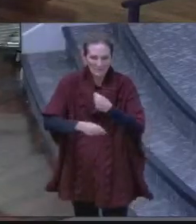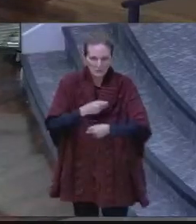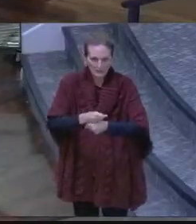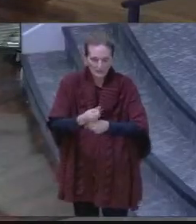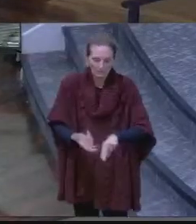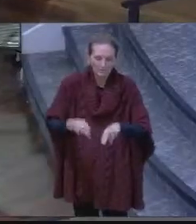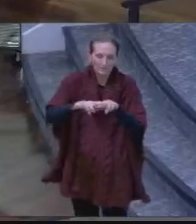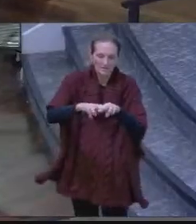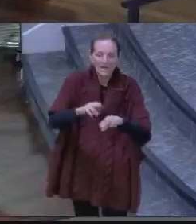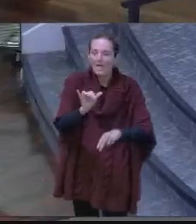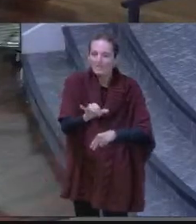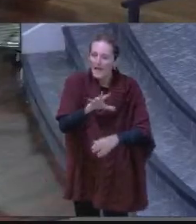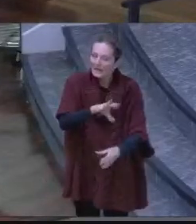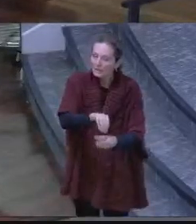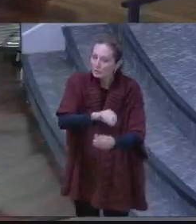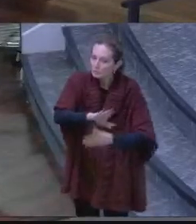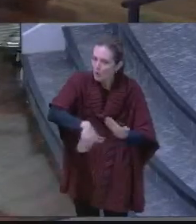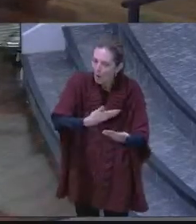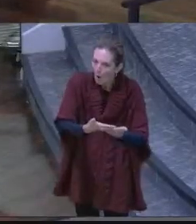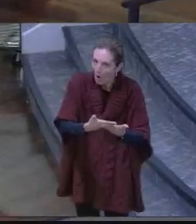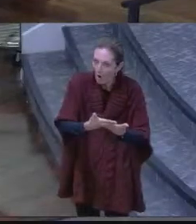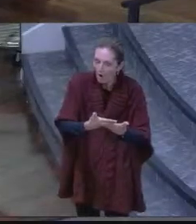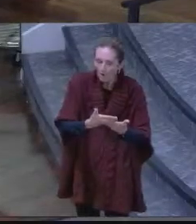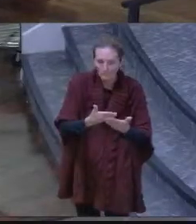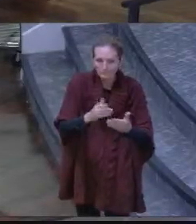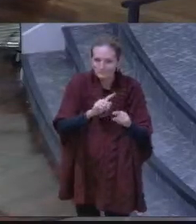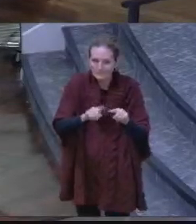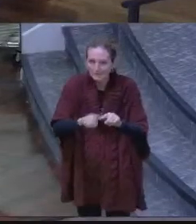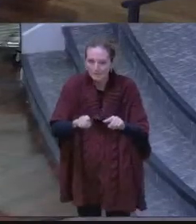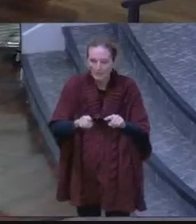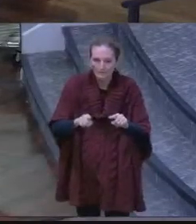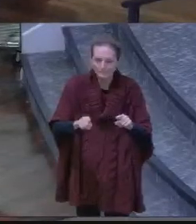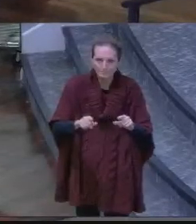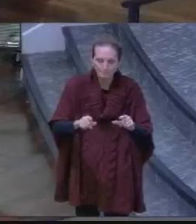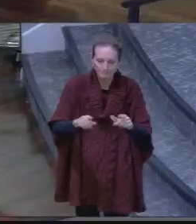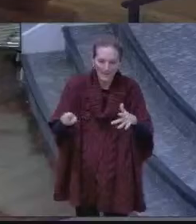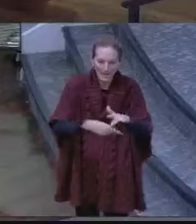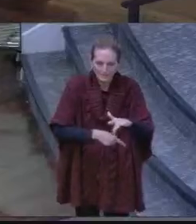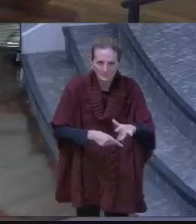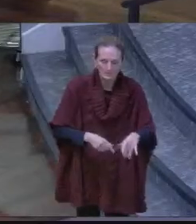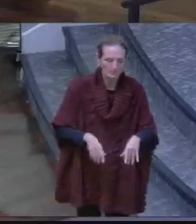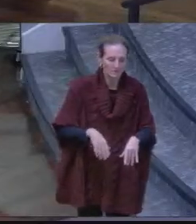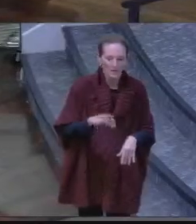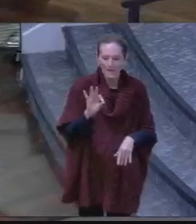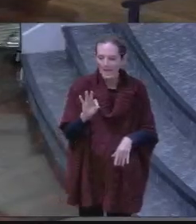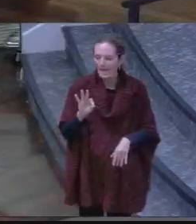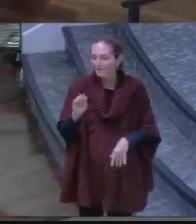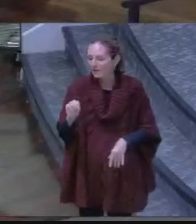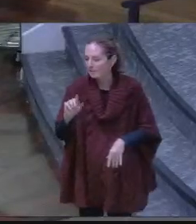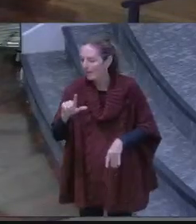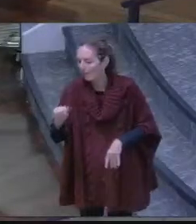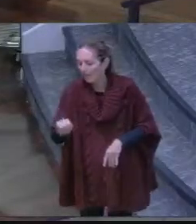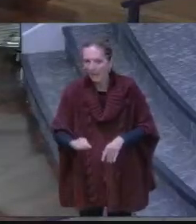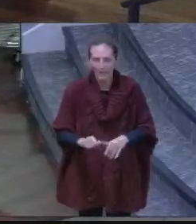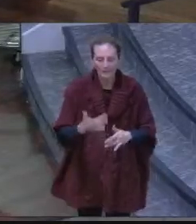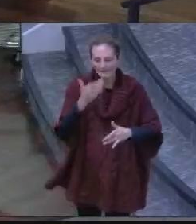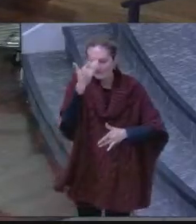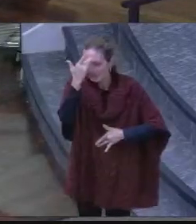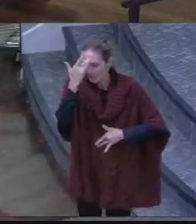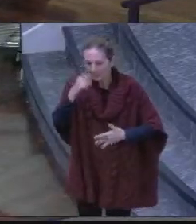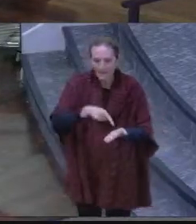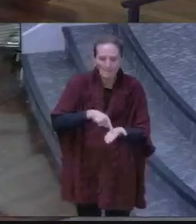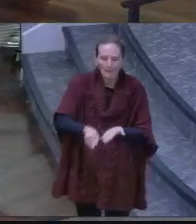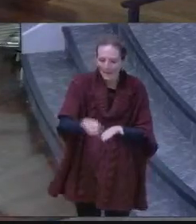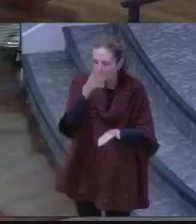all types of absences, sick leave, personal leave, FMLA, paid parental leave, all